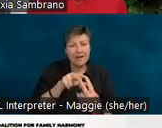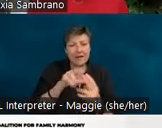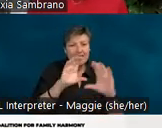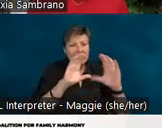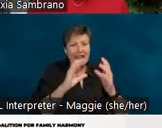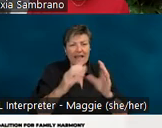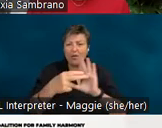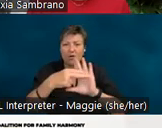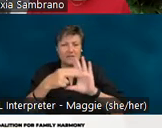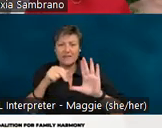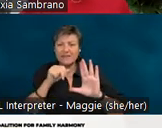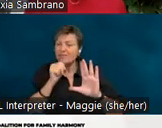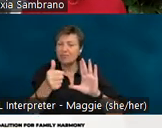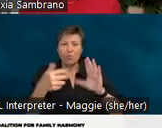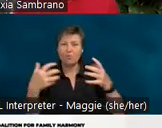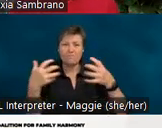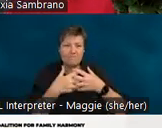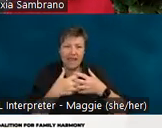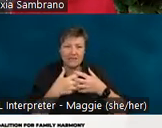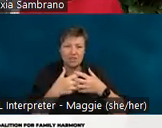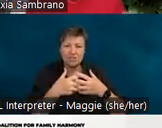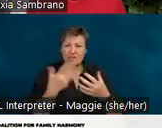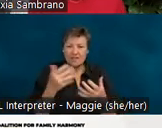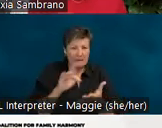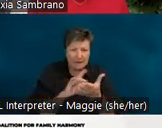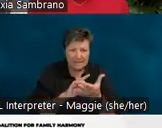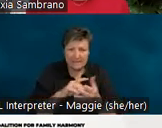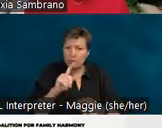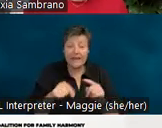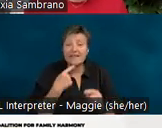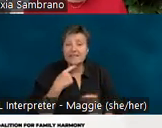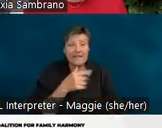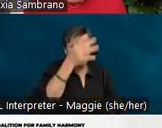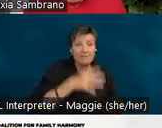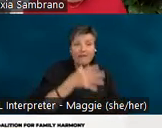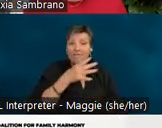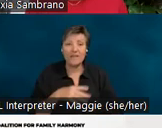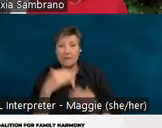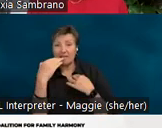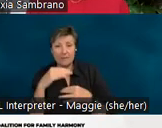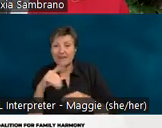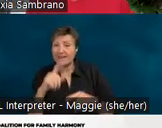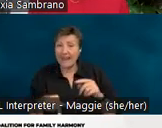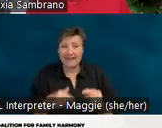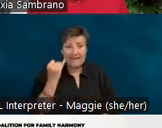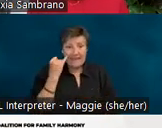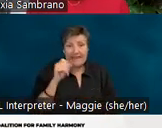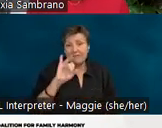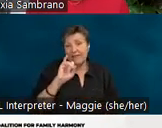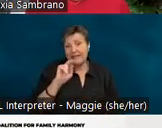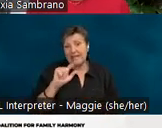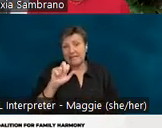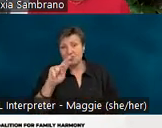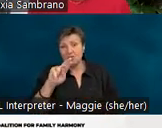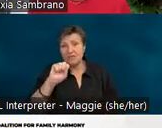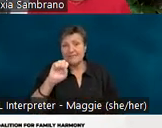differentiate humans by sex traits, right? Even in medicine, you can't really say that there's just male or female when intersex folks exist. But regardless of that, sex